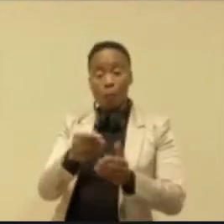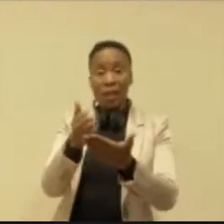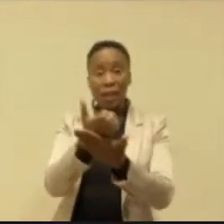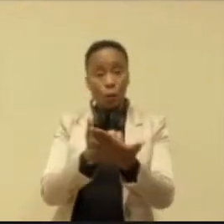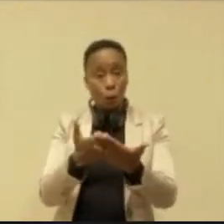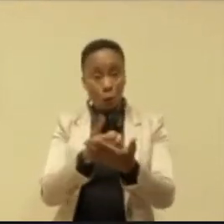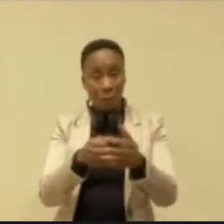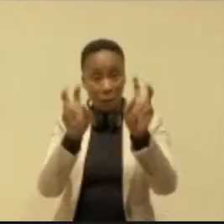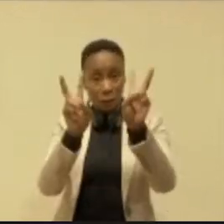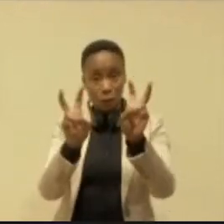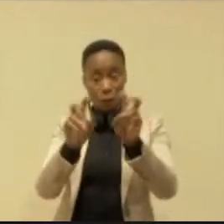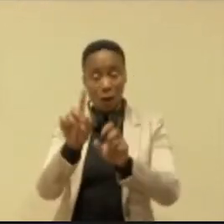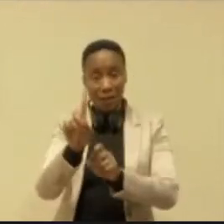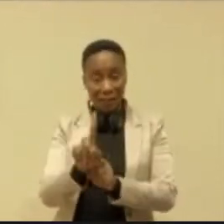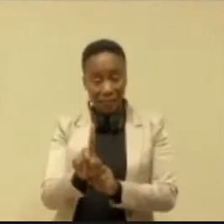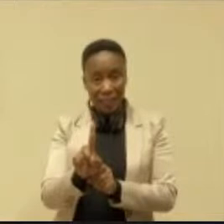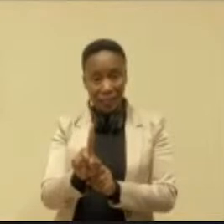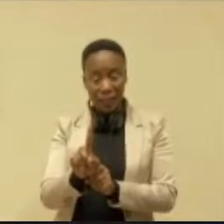foreign